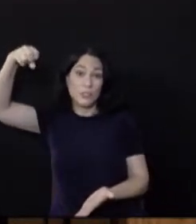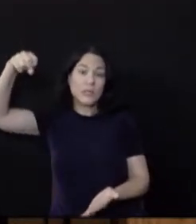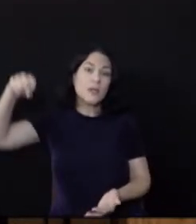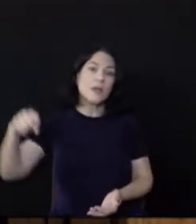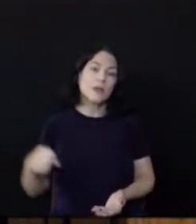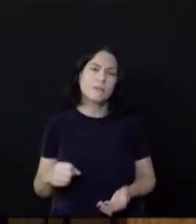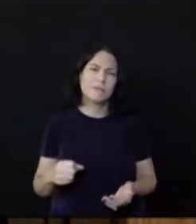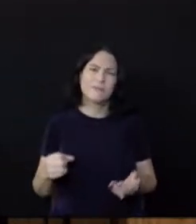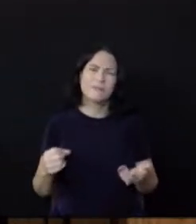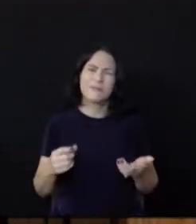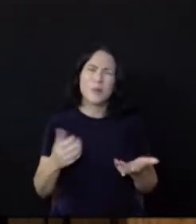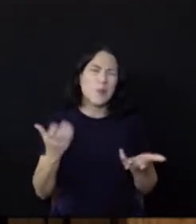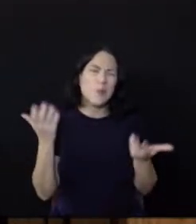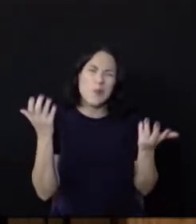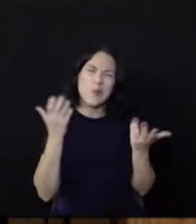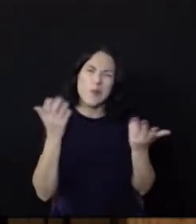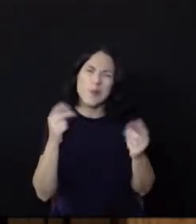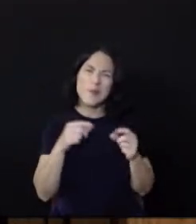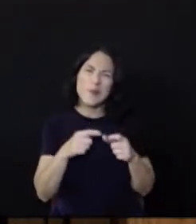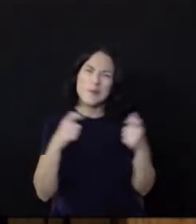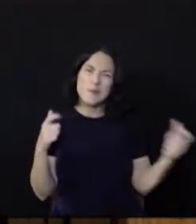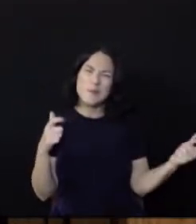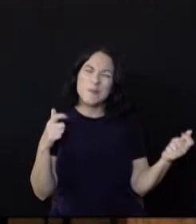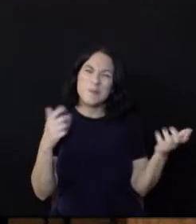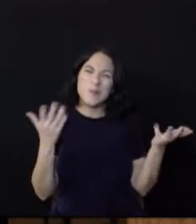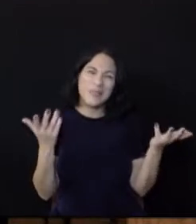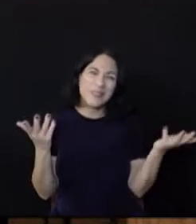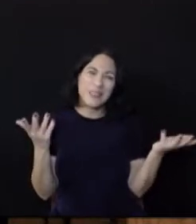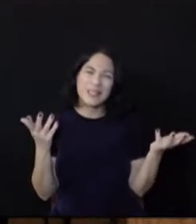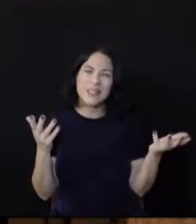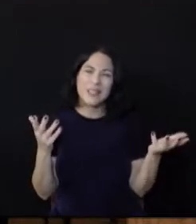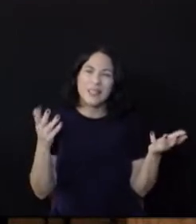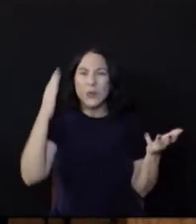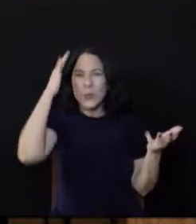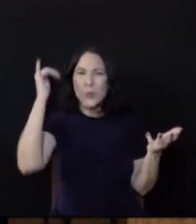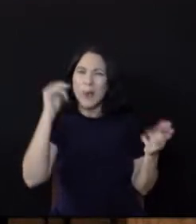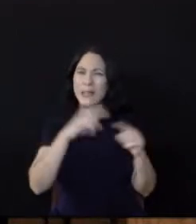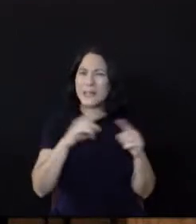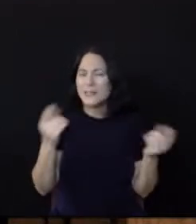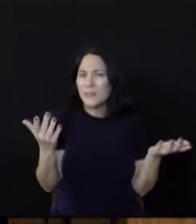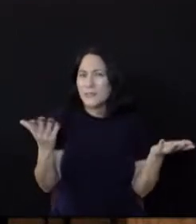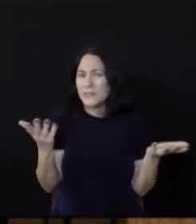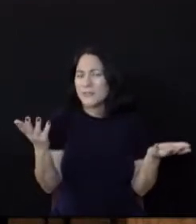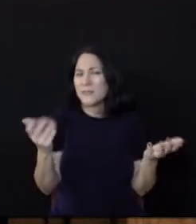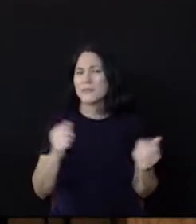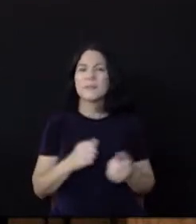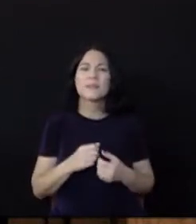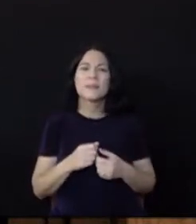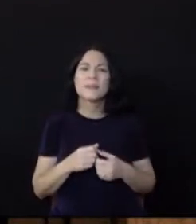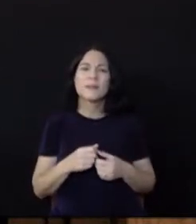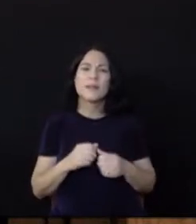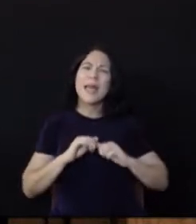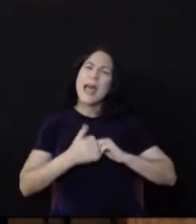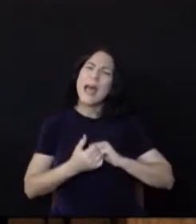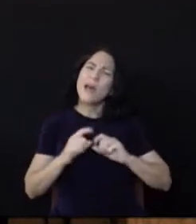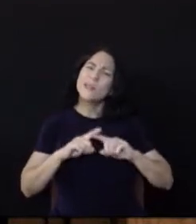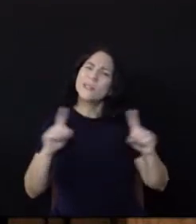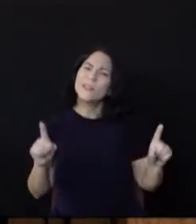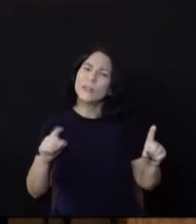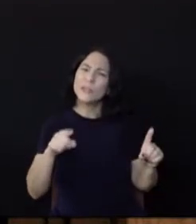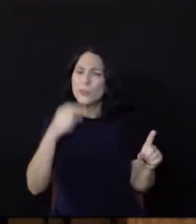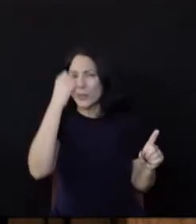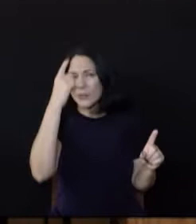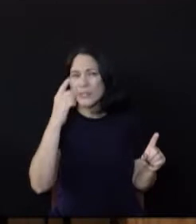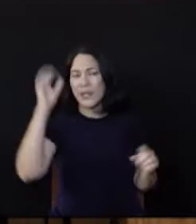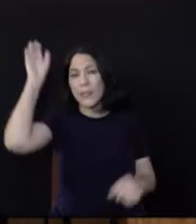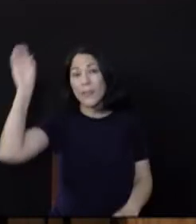the big deal, Ben? Why do we need to be so particular about the resurrection and the ascension? Well, let me ask you, how different do you understand